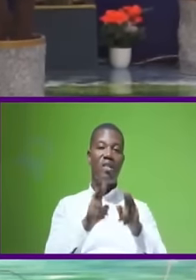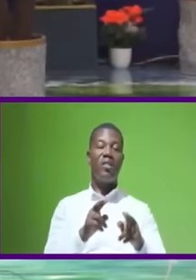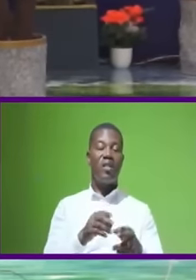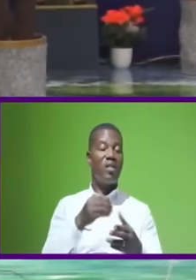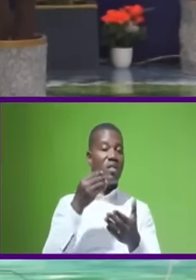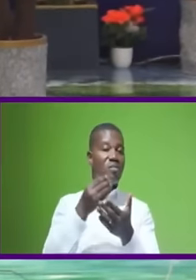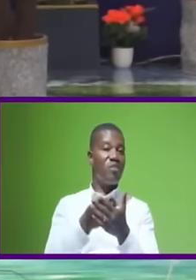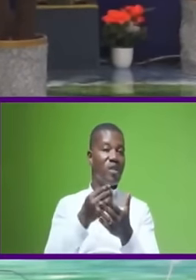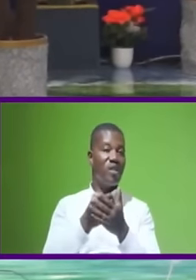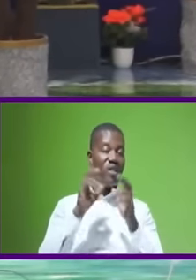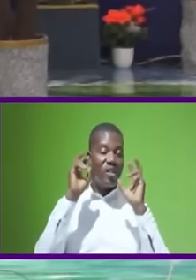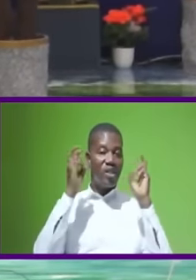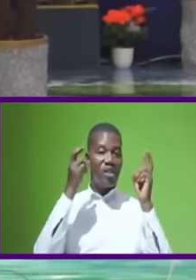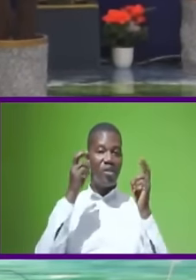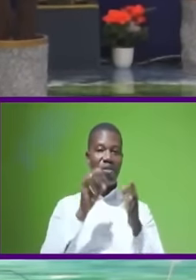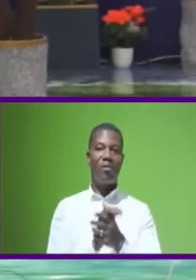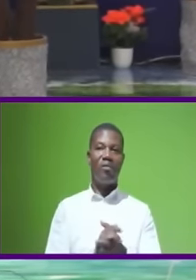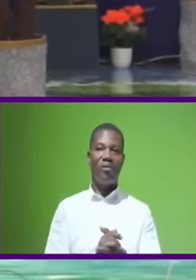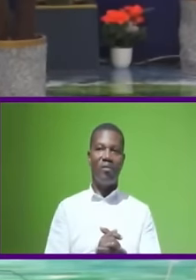Today,